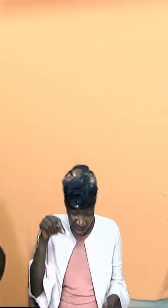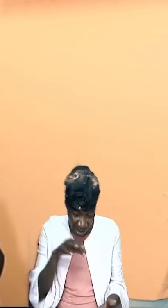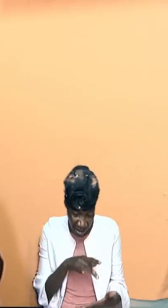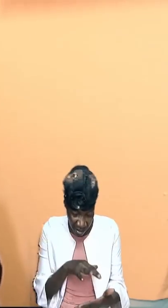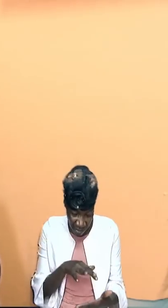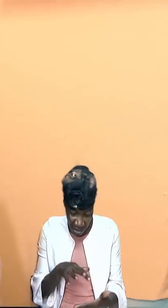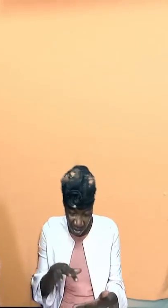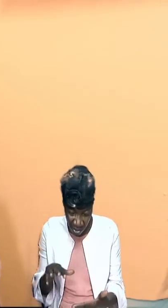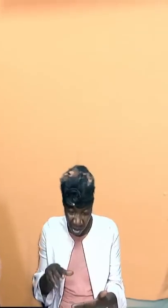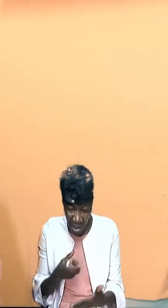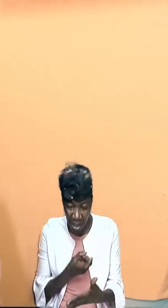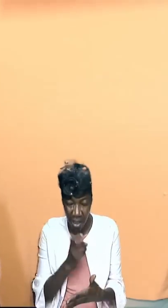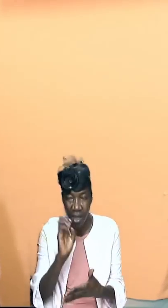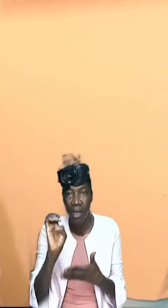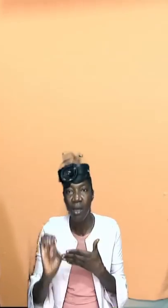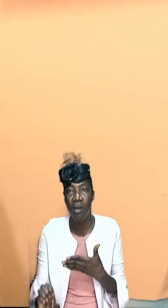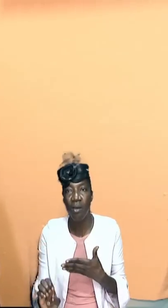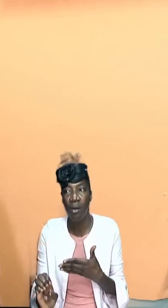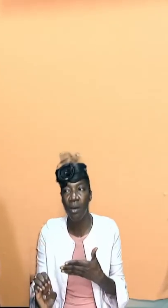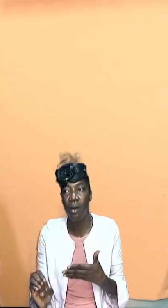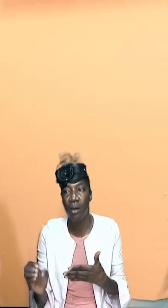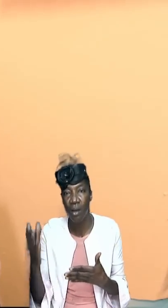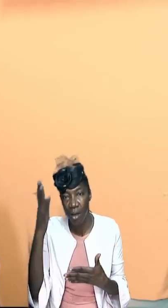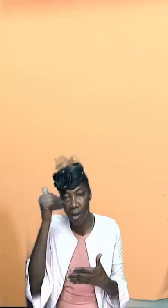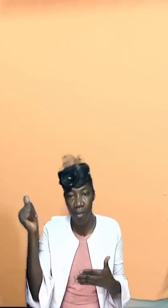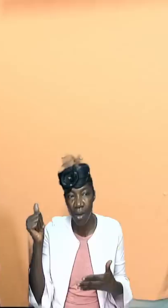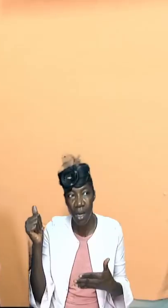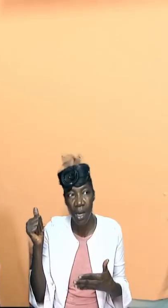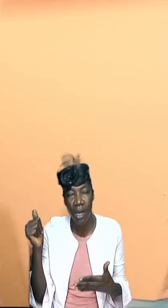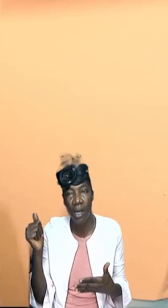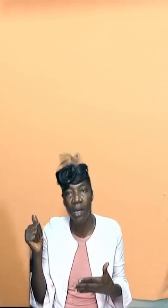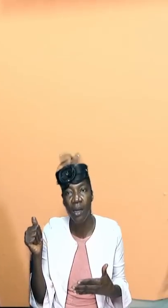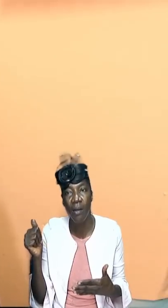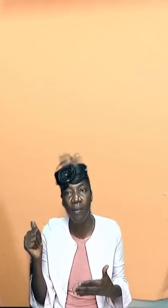research that was done by a prominent